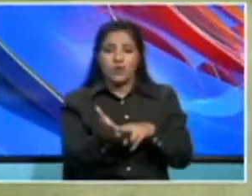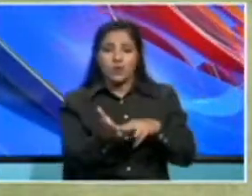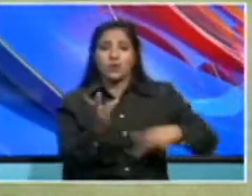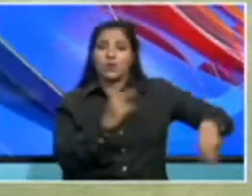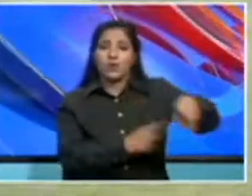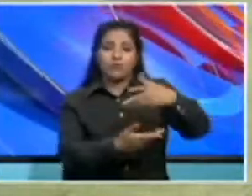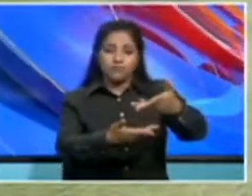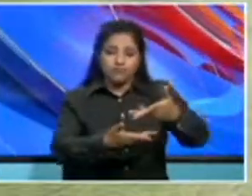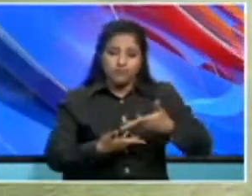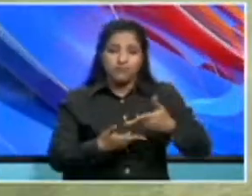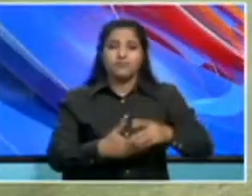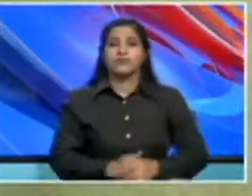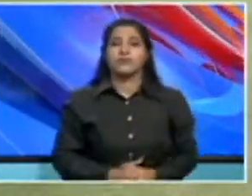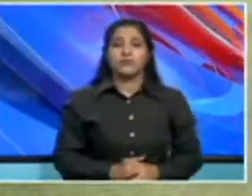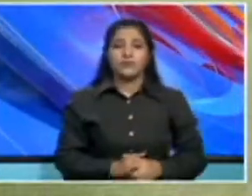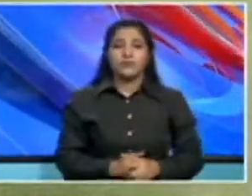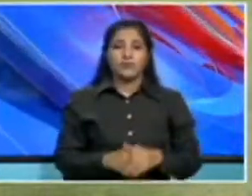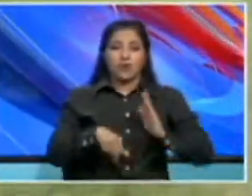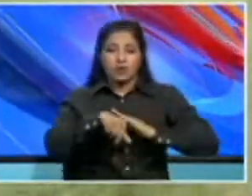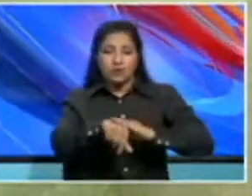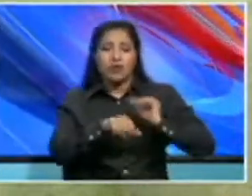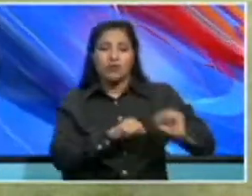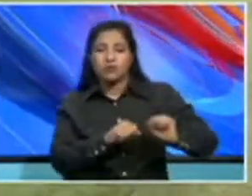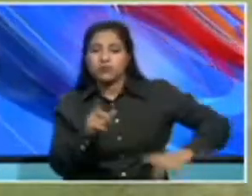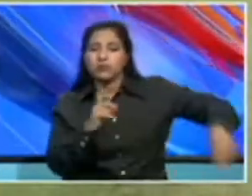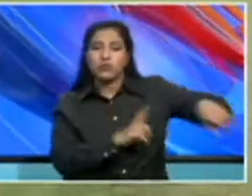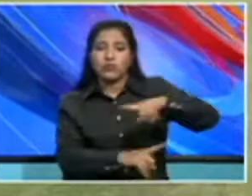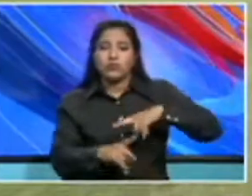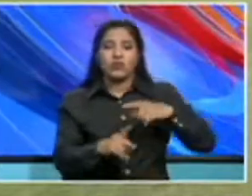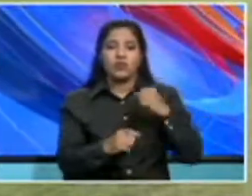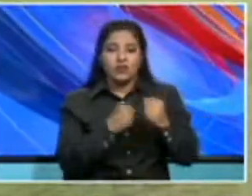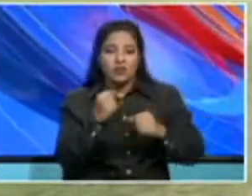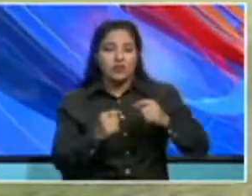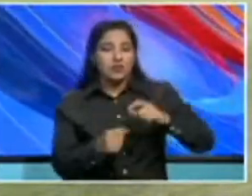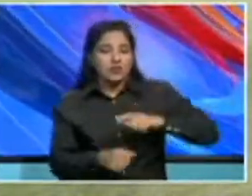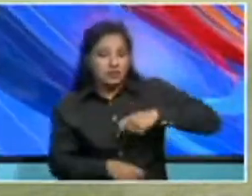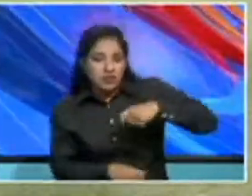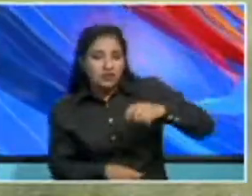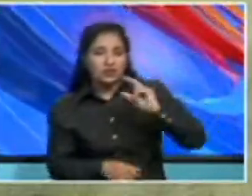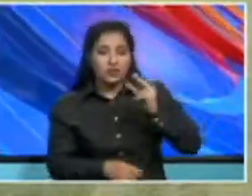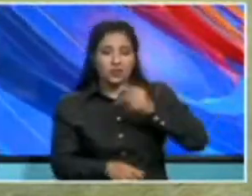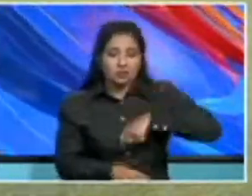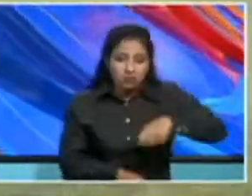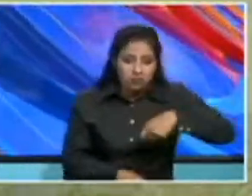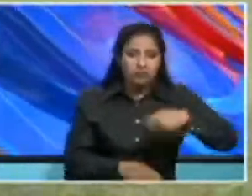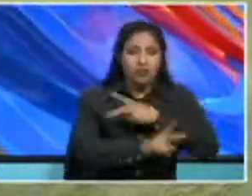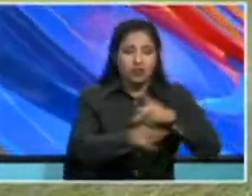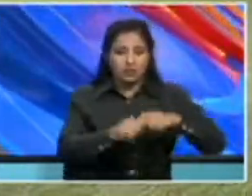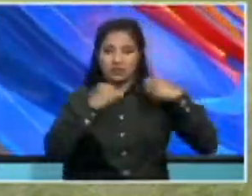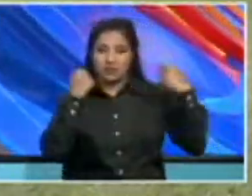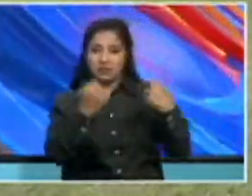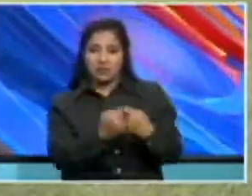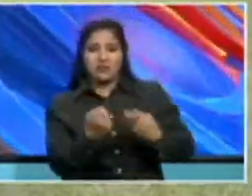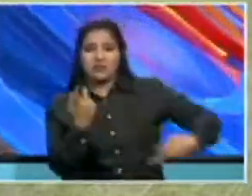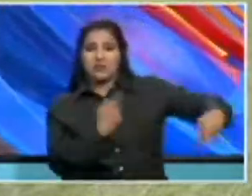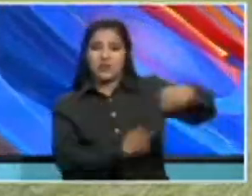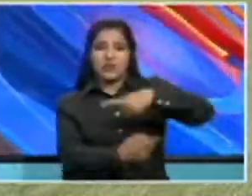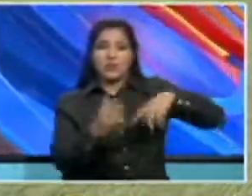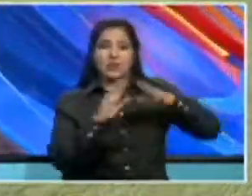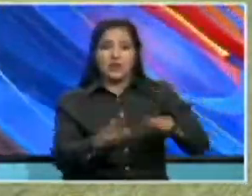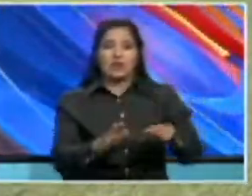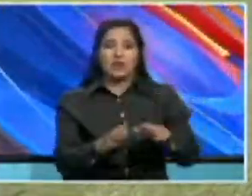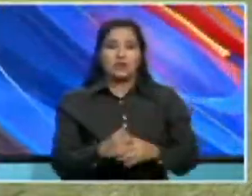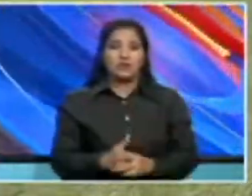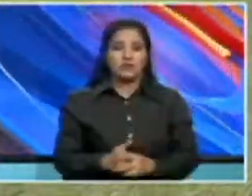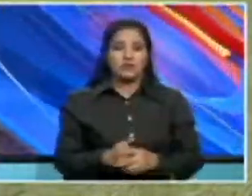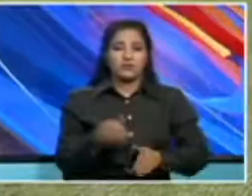a relatively inexperienced, one would say, the critics might say, inexperienced athletics team. Might not be having majority